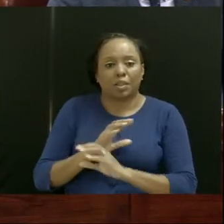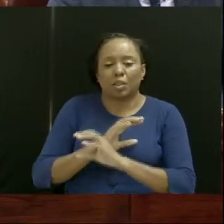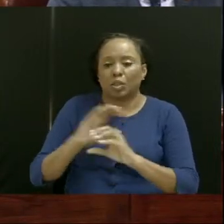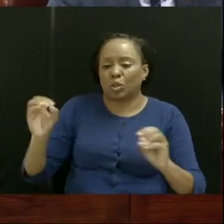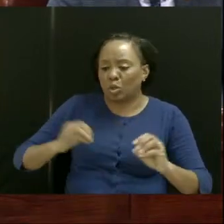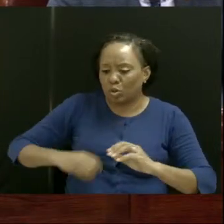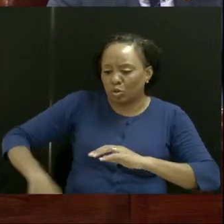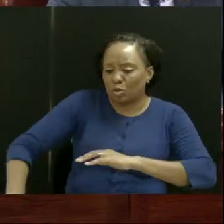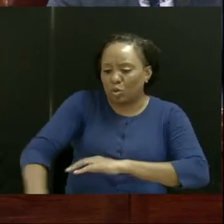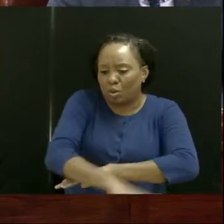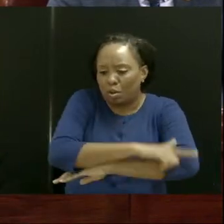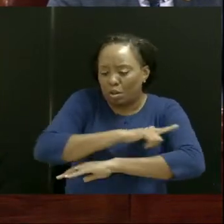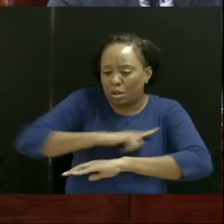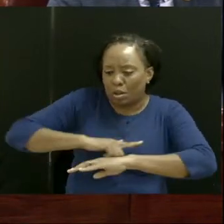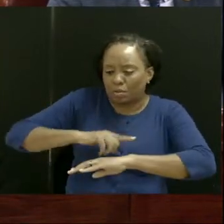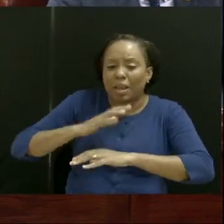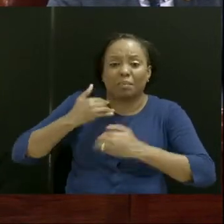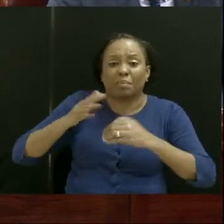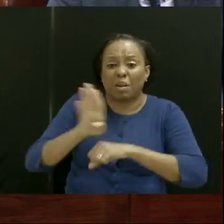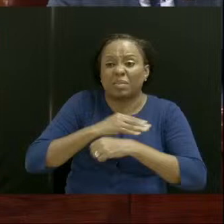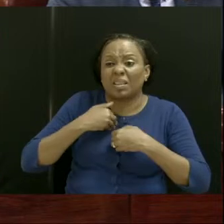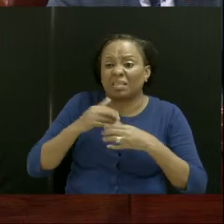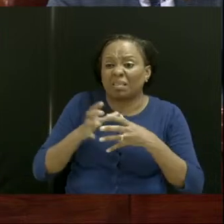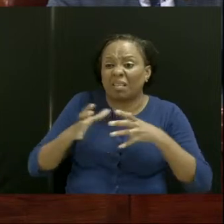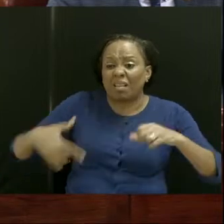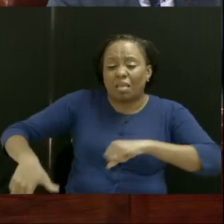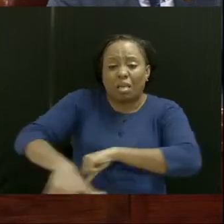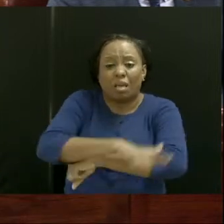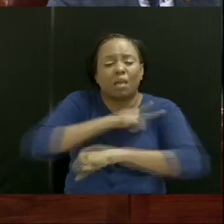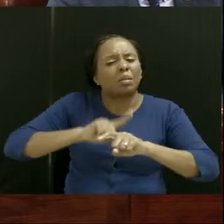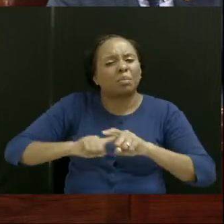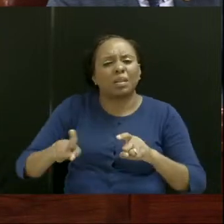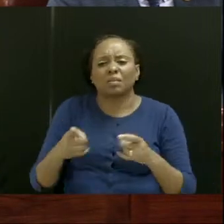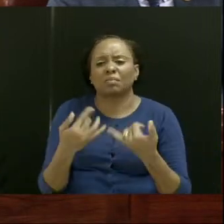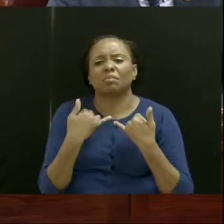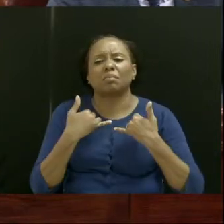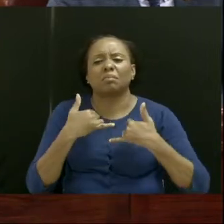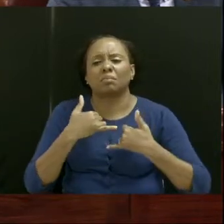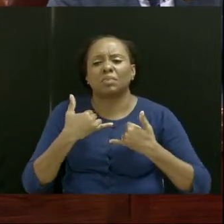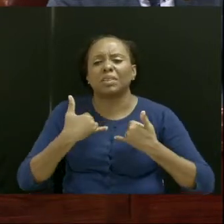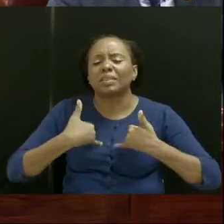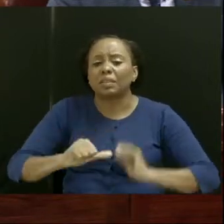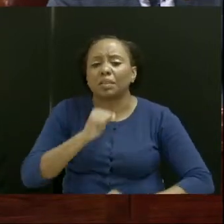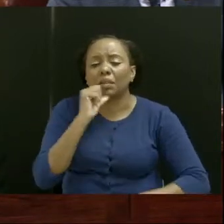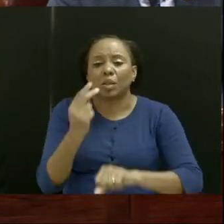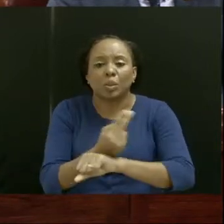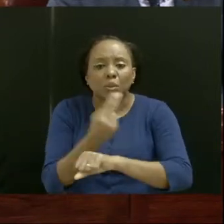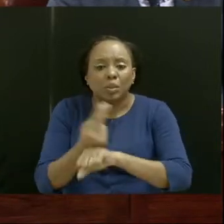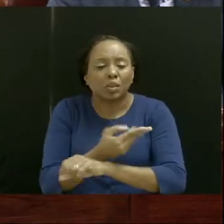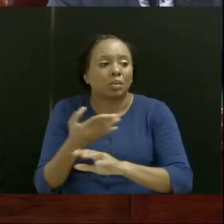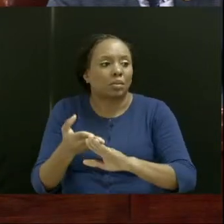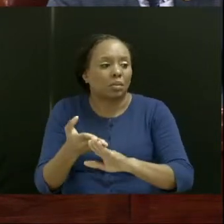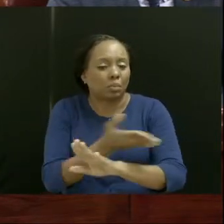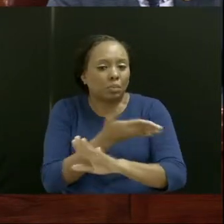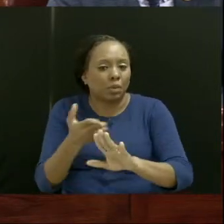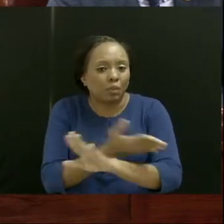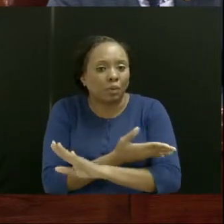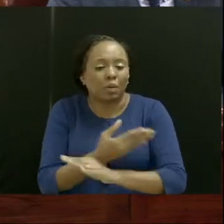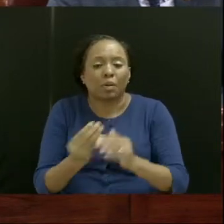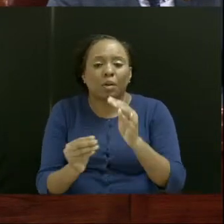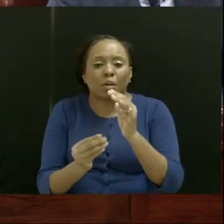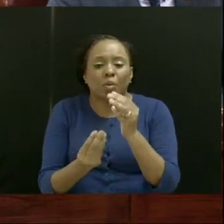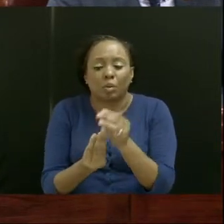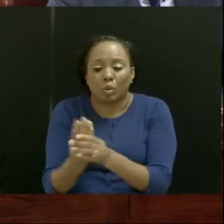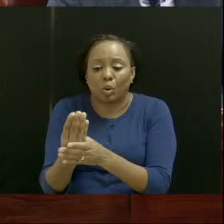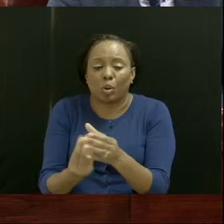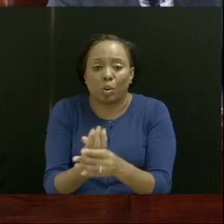growing bush, growing grass that used to grow food. We should